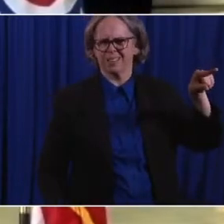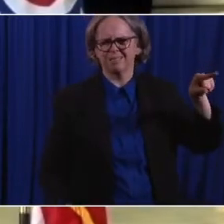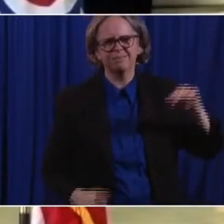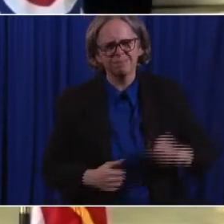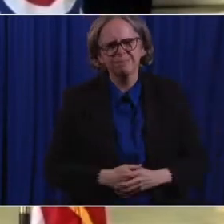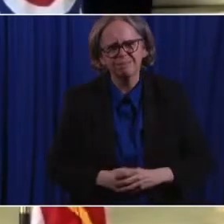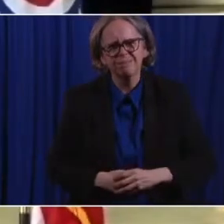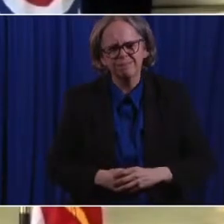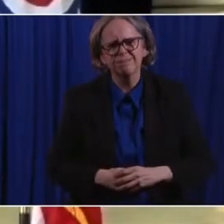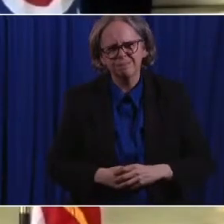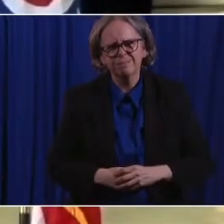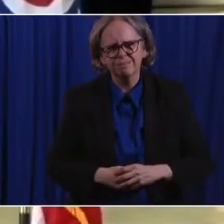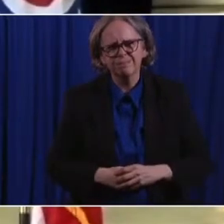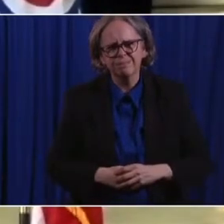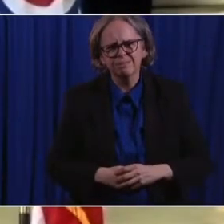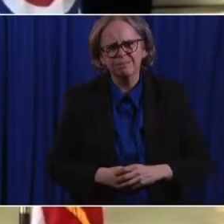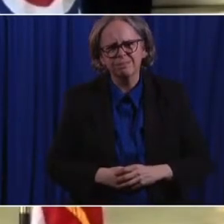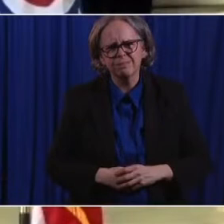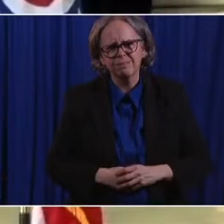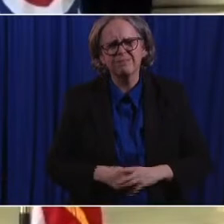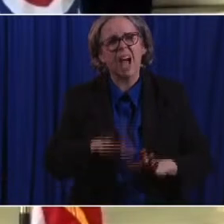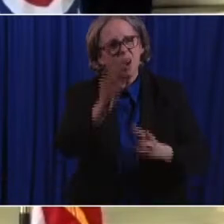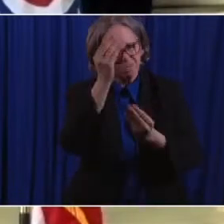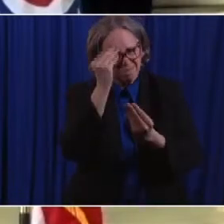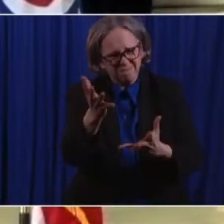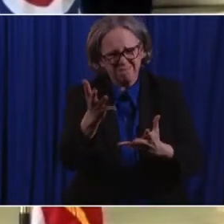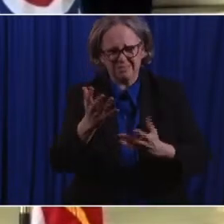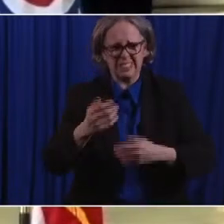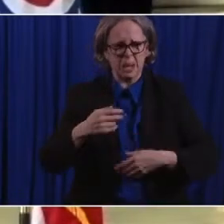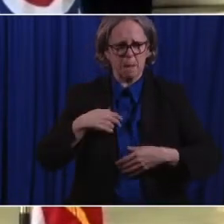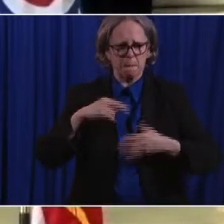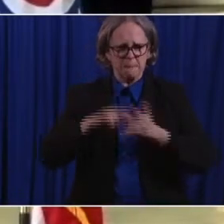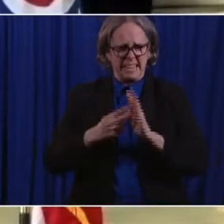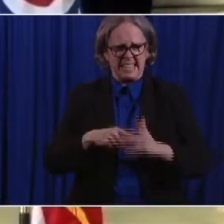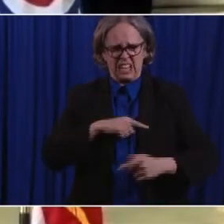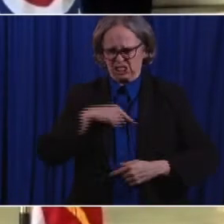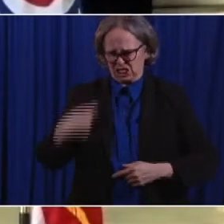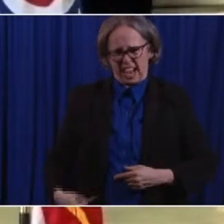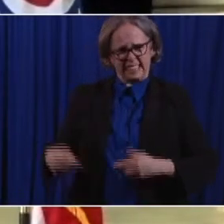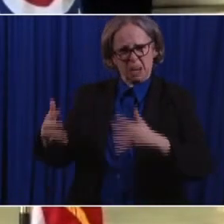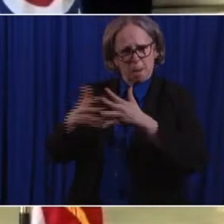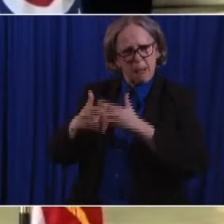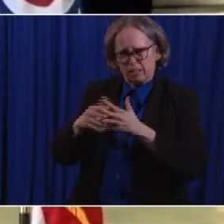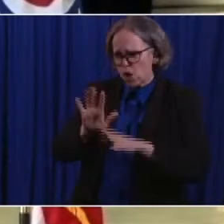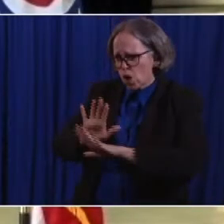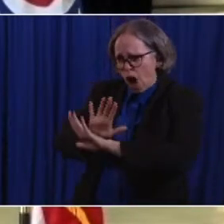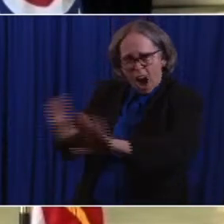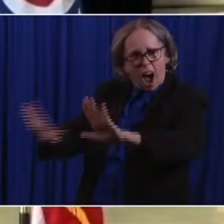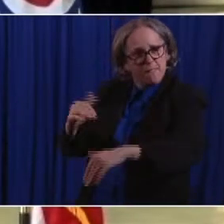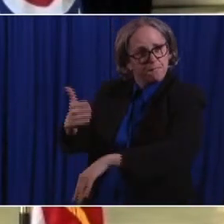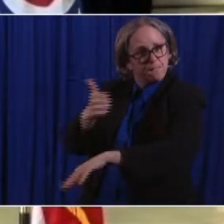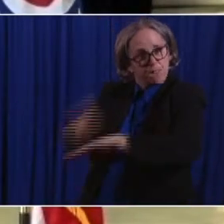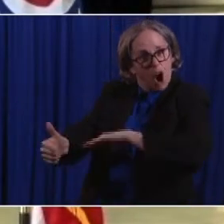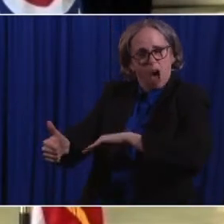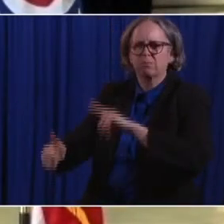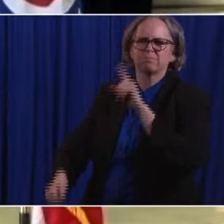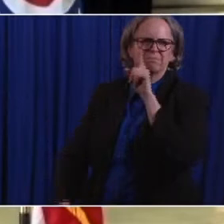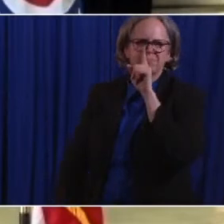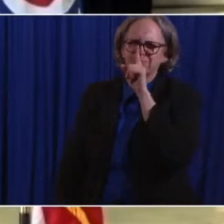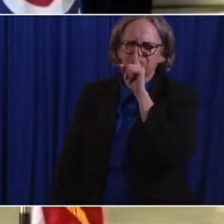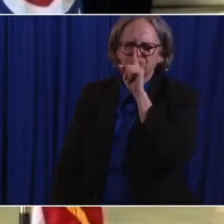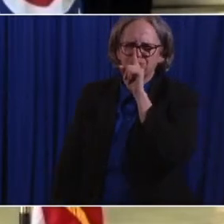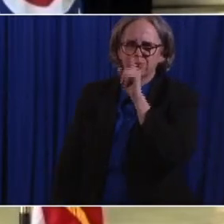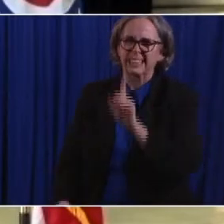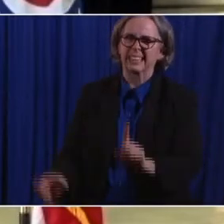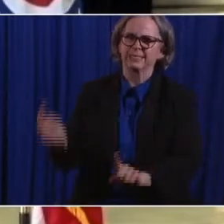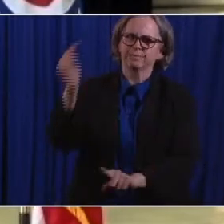But this in no way is the fault of Chinese Americans. It is the responsibility of the Chinese